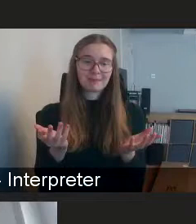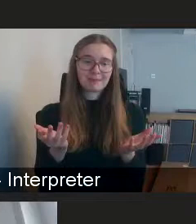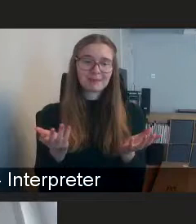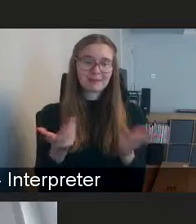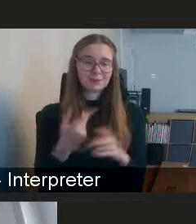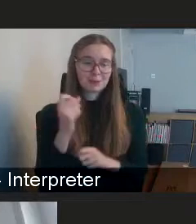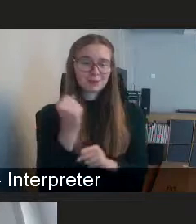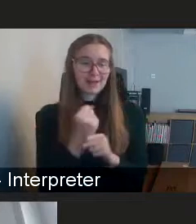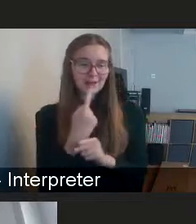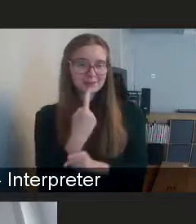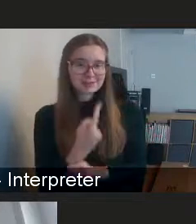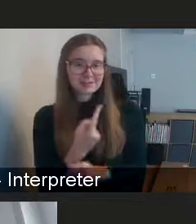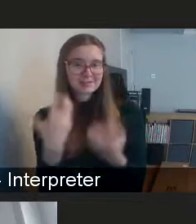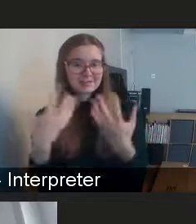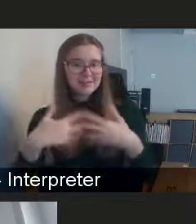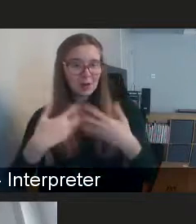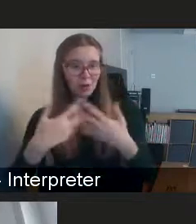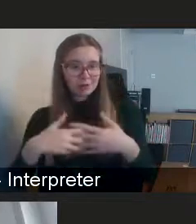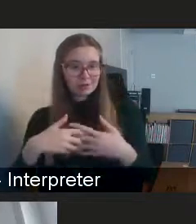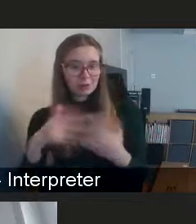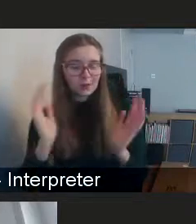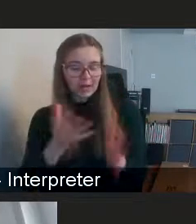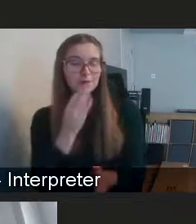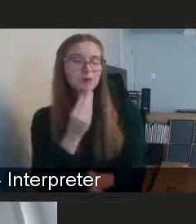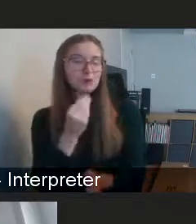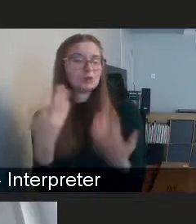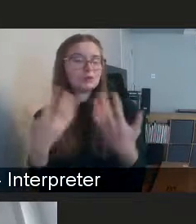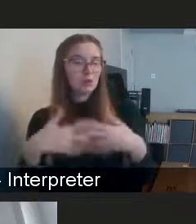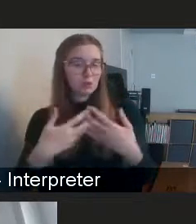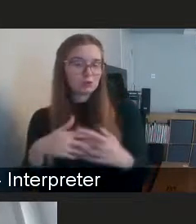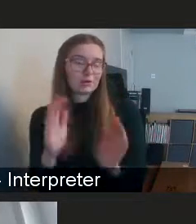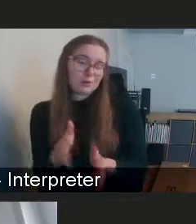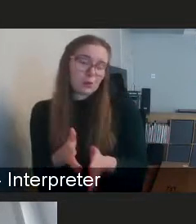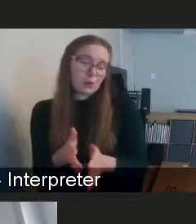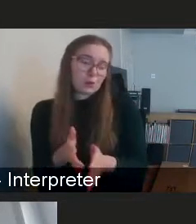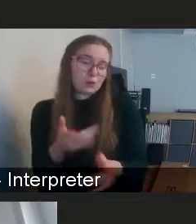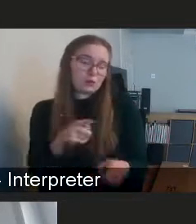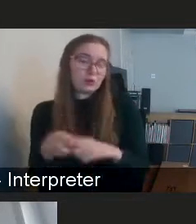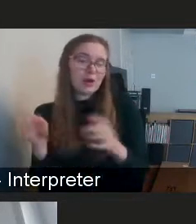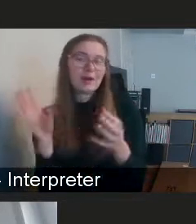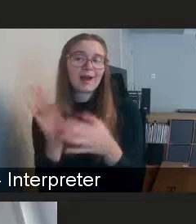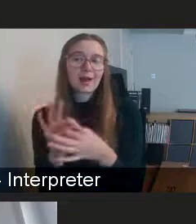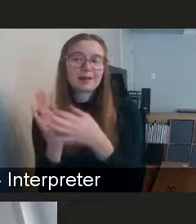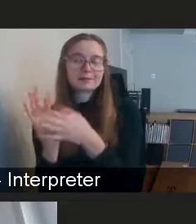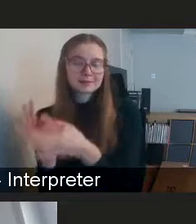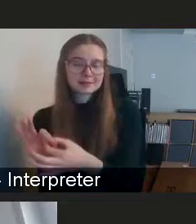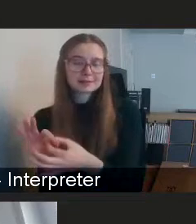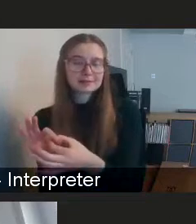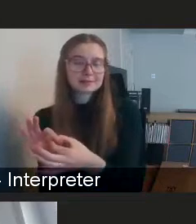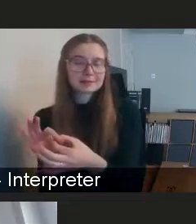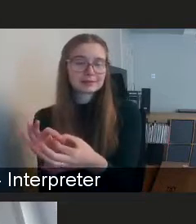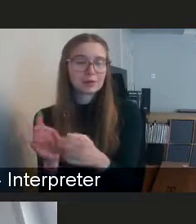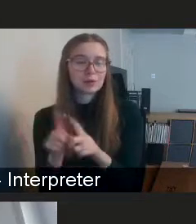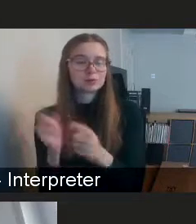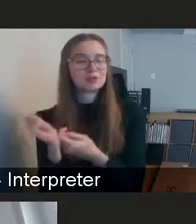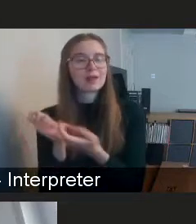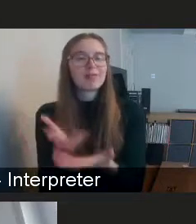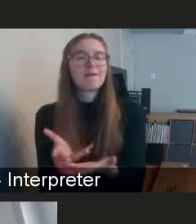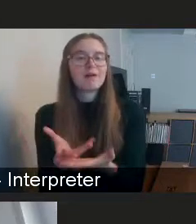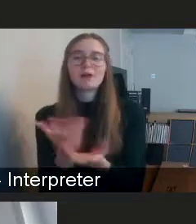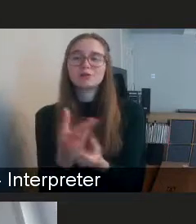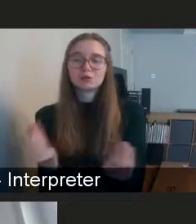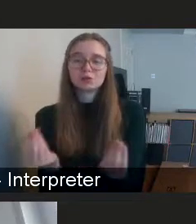saying here is the technology, that we had to use technology to connect back and to deliver the solutions. But